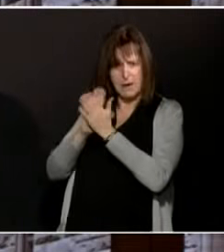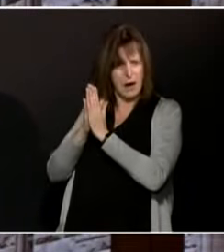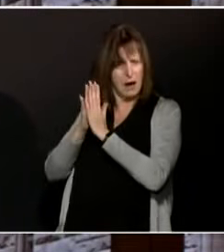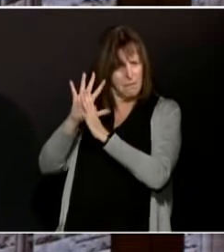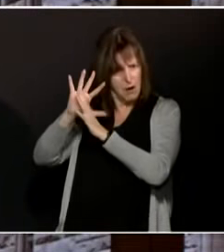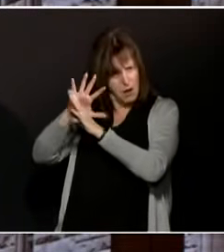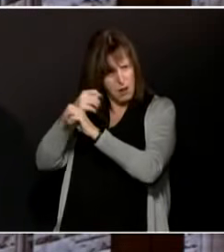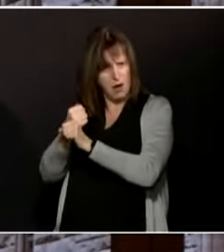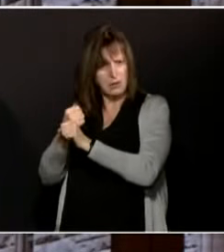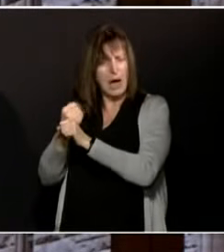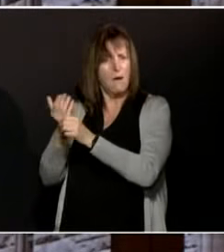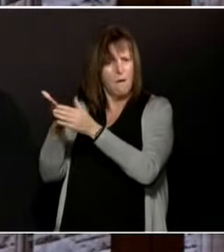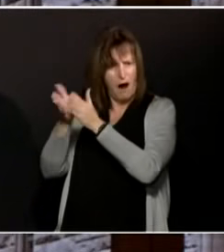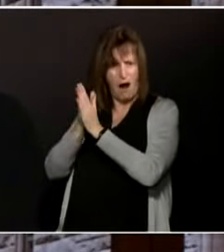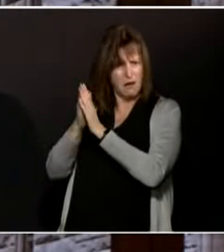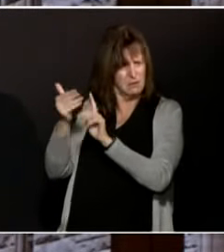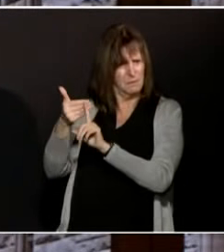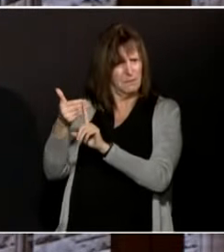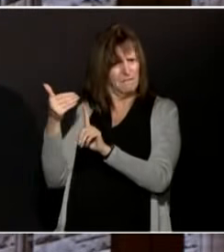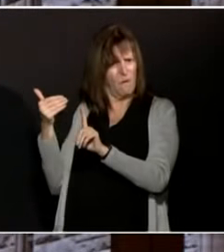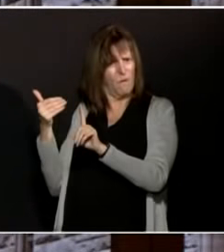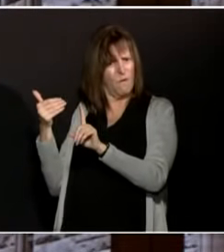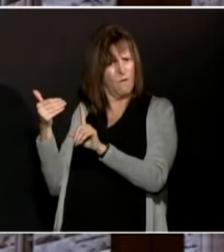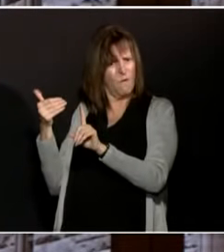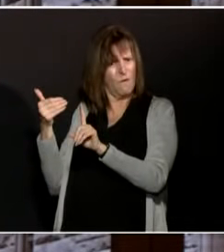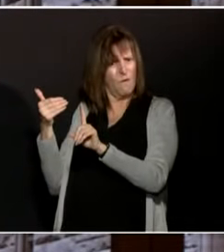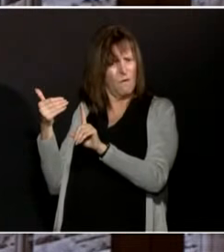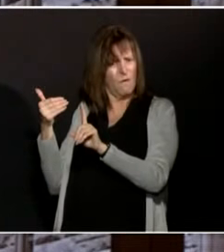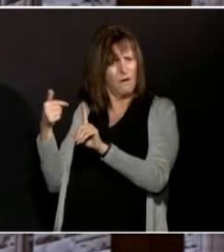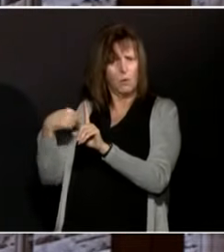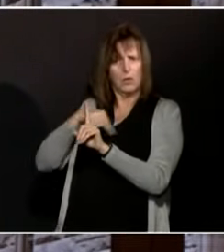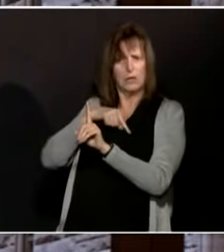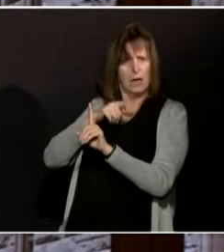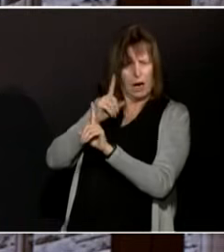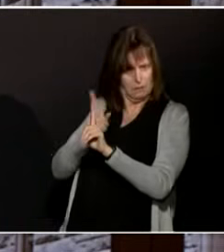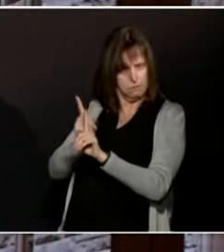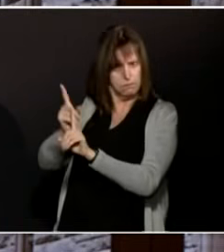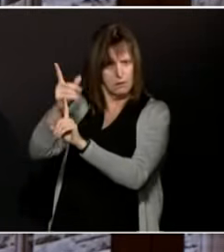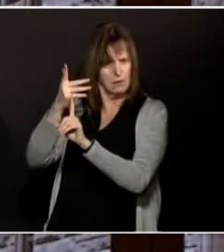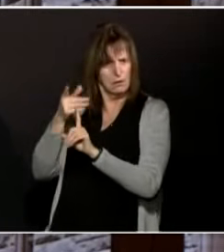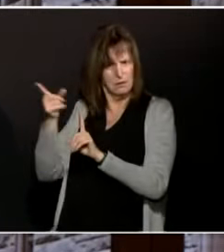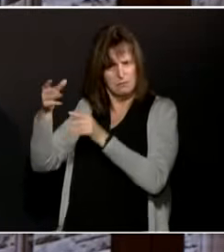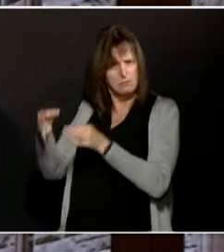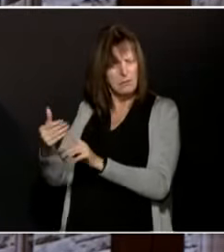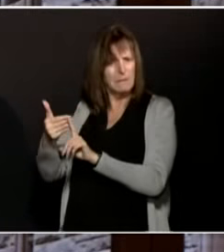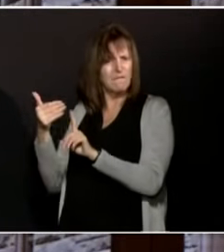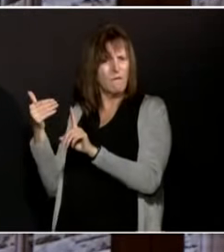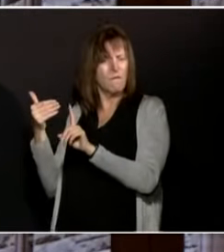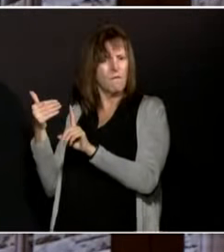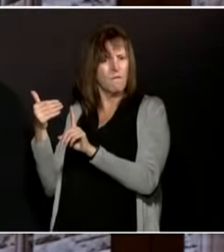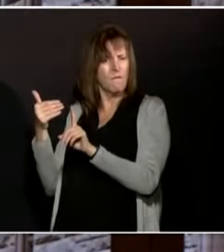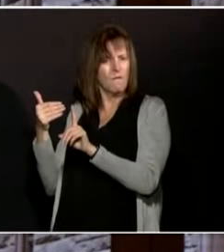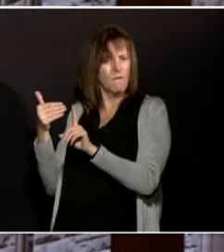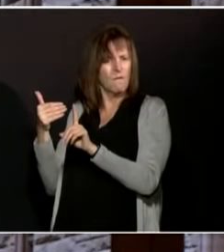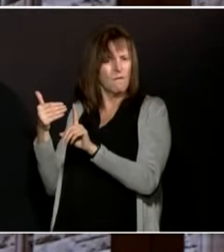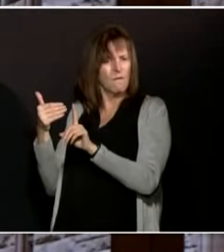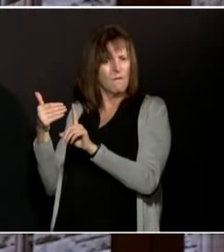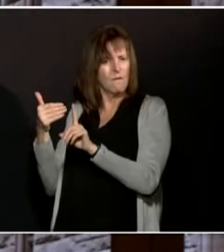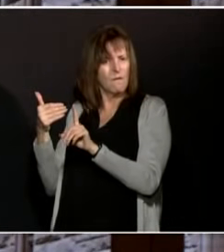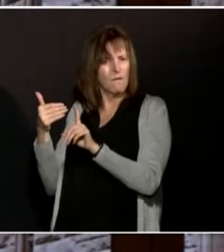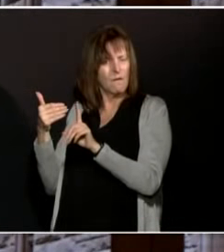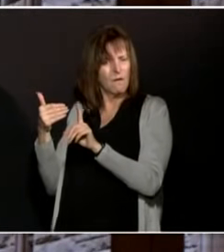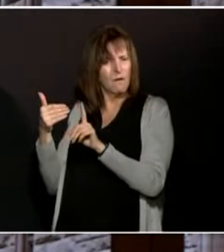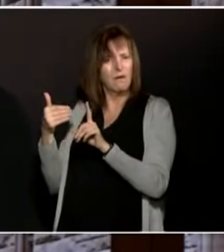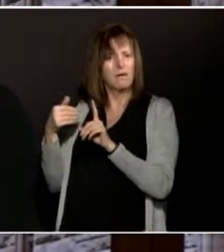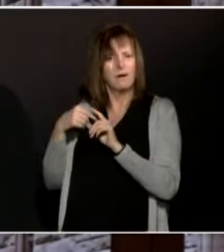we had it in place. And then we asked them to look at where the outbreaks were around. They quickly moved in to find out where the initiation